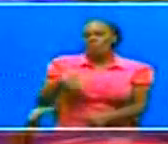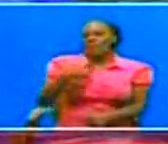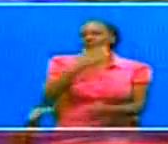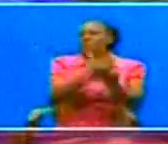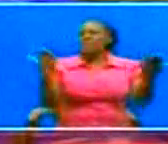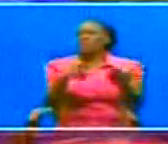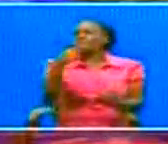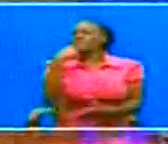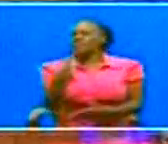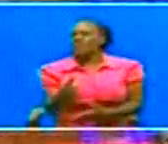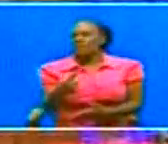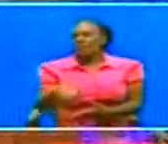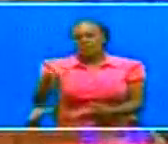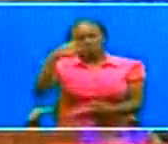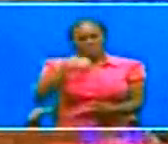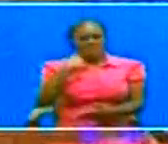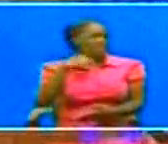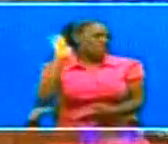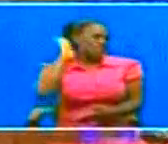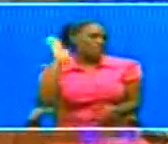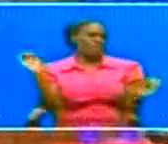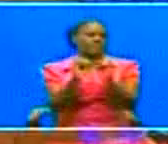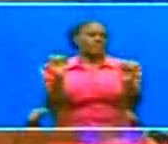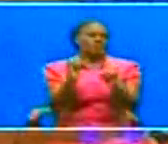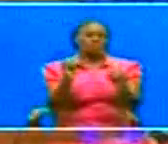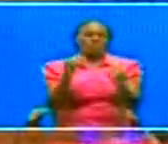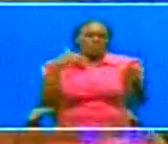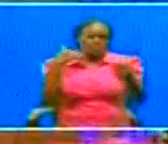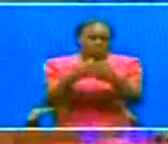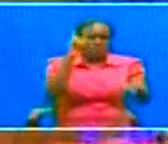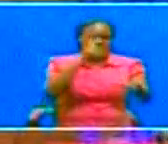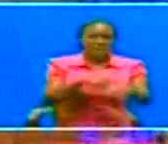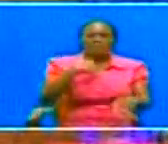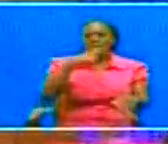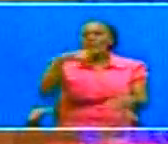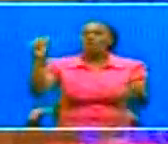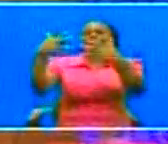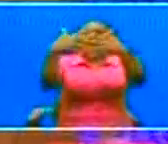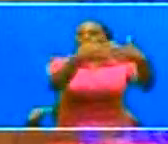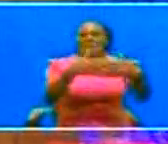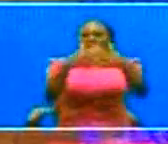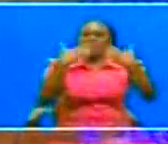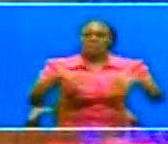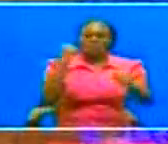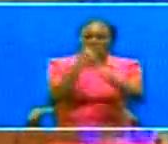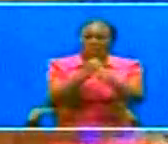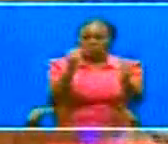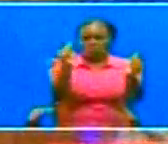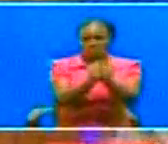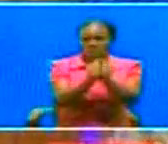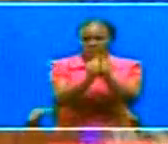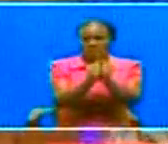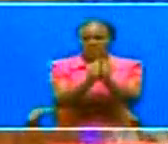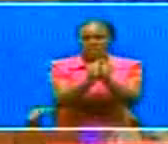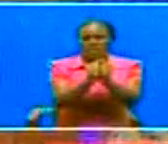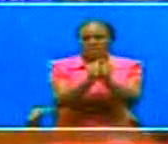something? You know what? I didn't hear that until I got to the States. Well, from the people I was working with. So